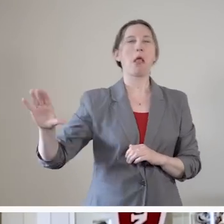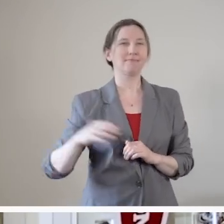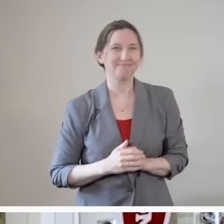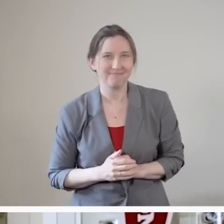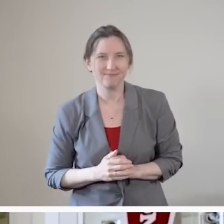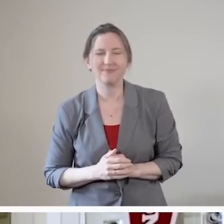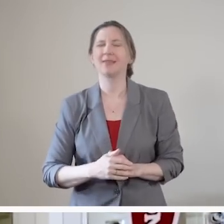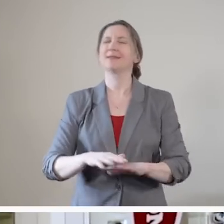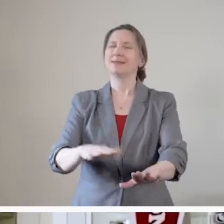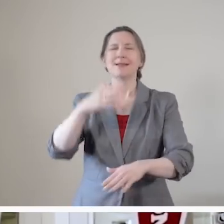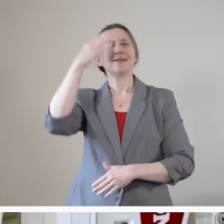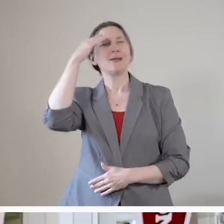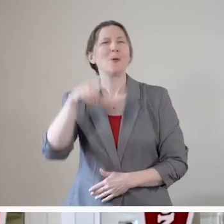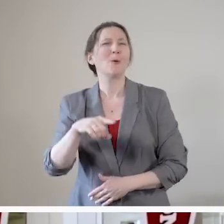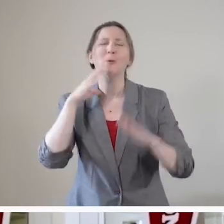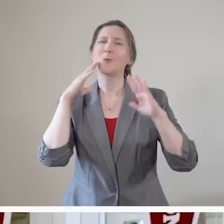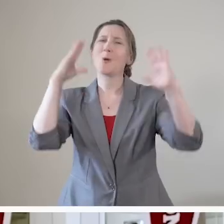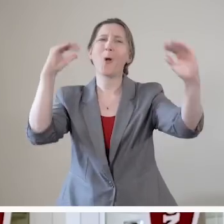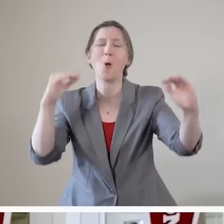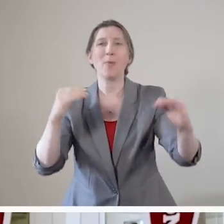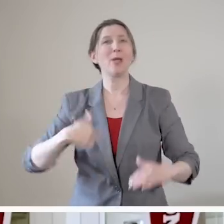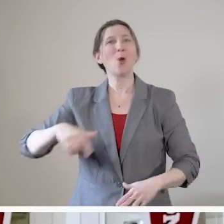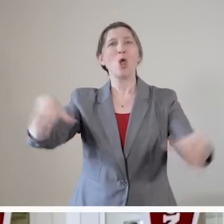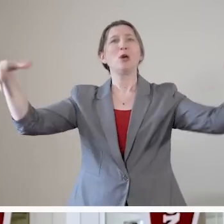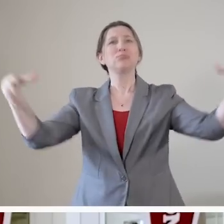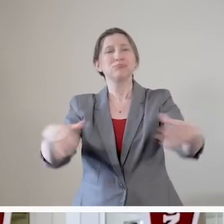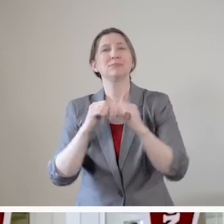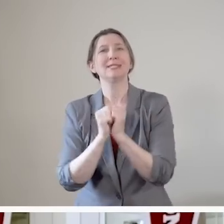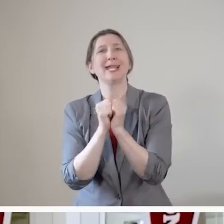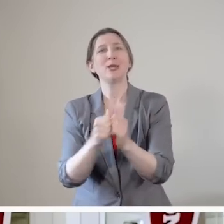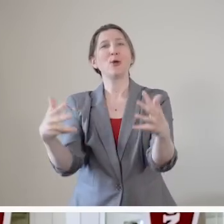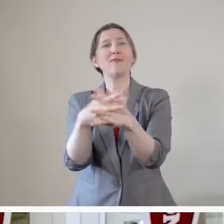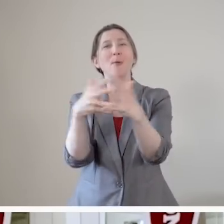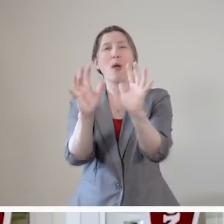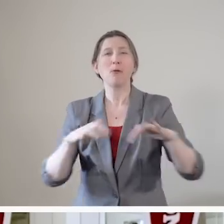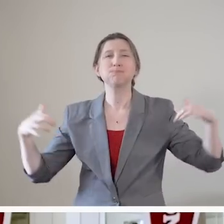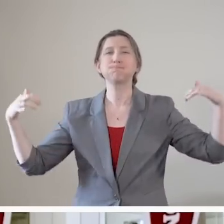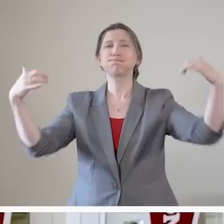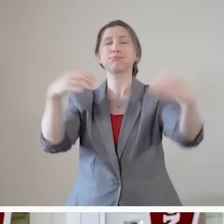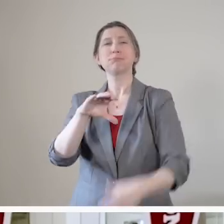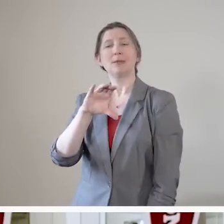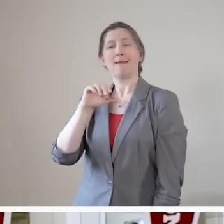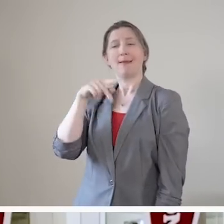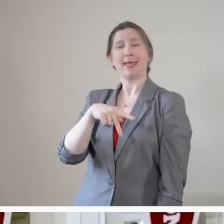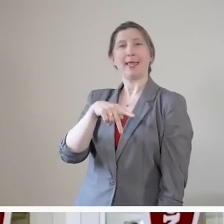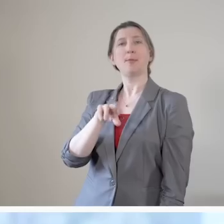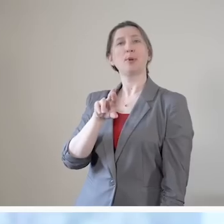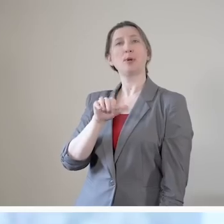over. I know you were hoping that we'd meet at Camp Randall. Me too. I love Camp